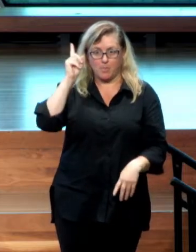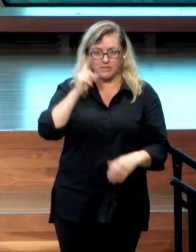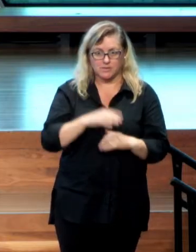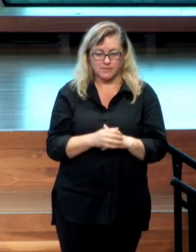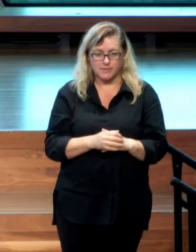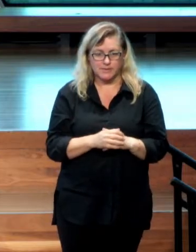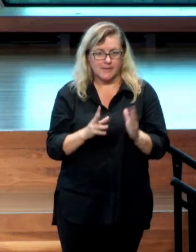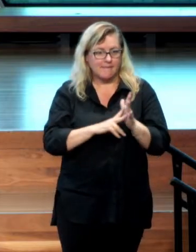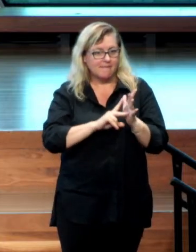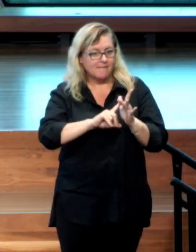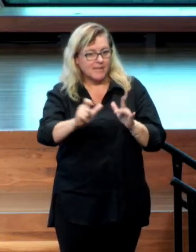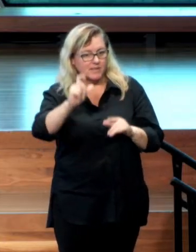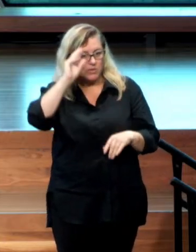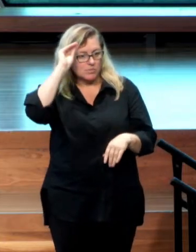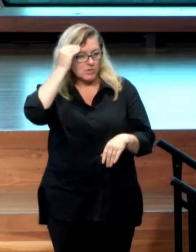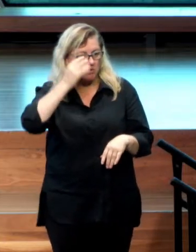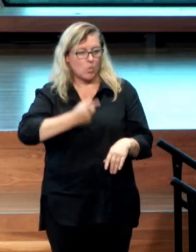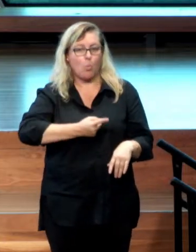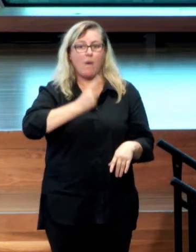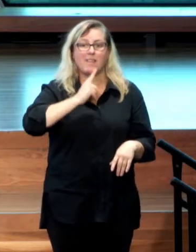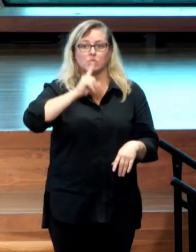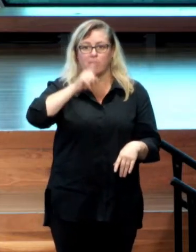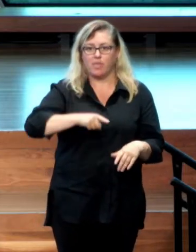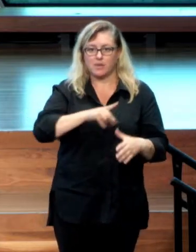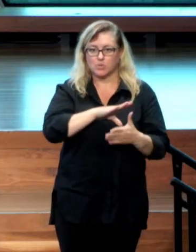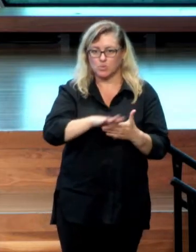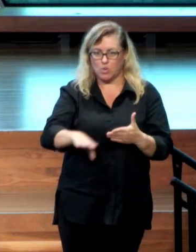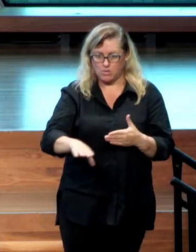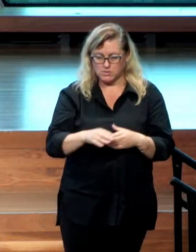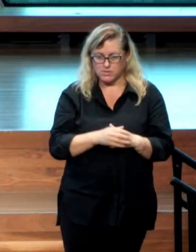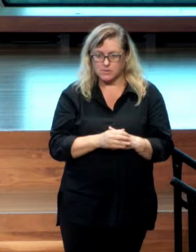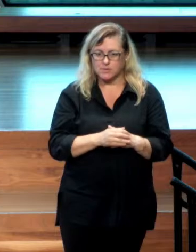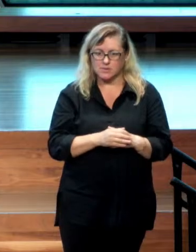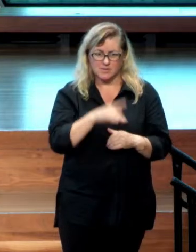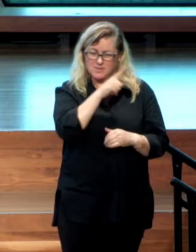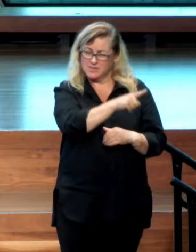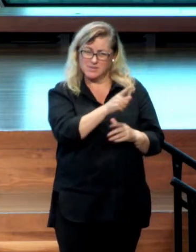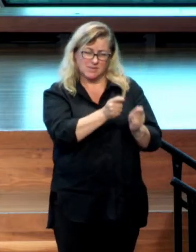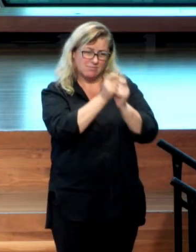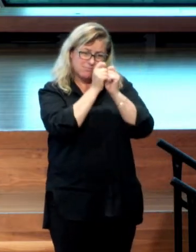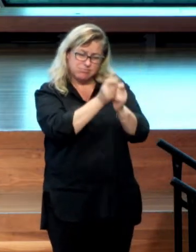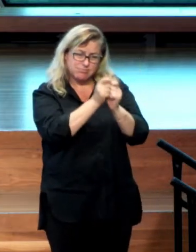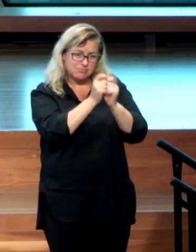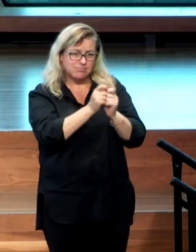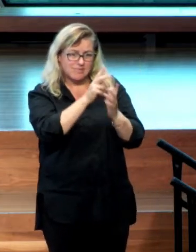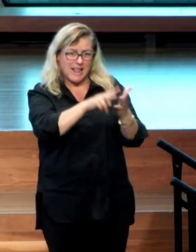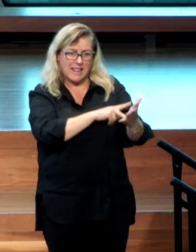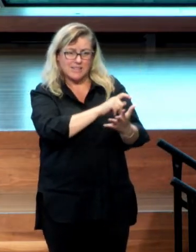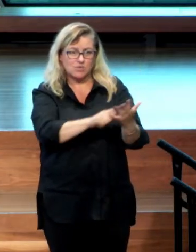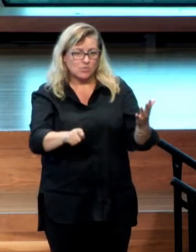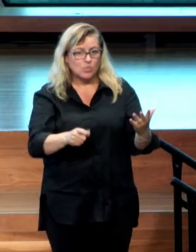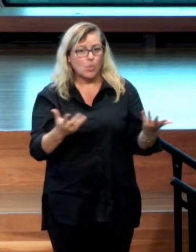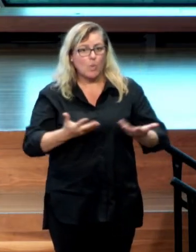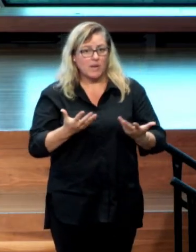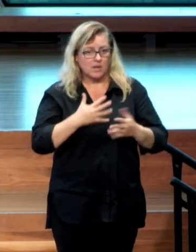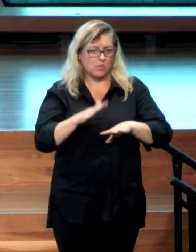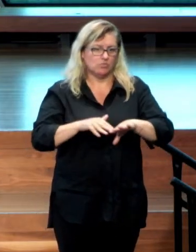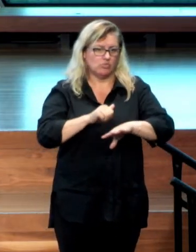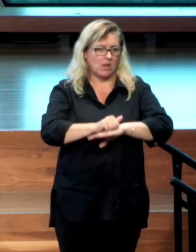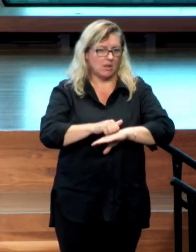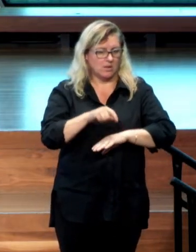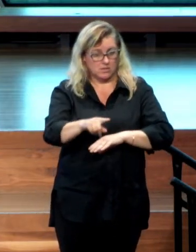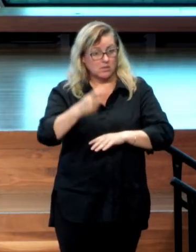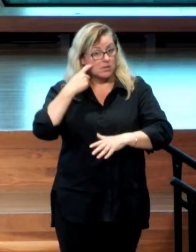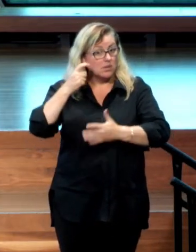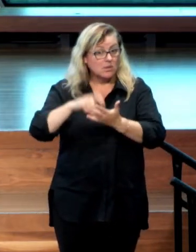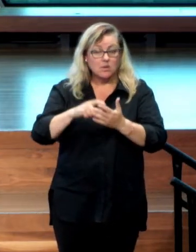Victorian Prize for Literature is worth $100,000. It is the single most valuable literary award in Australia. It is a recognition